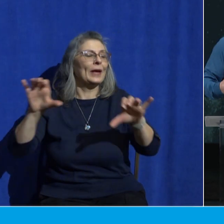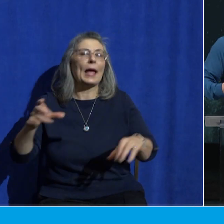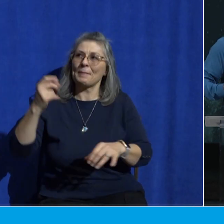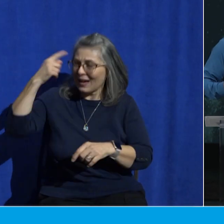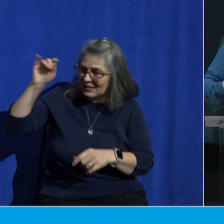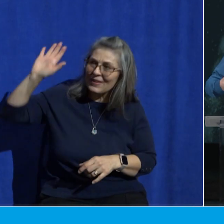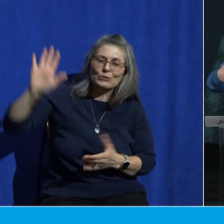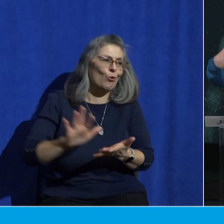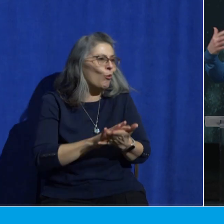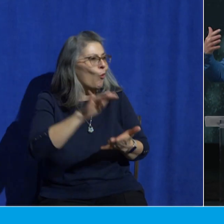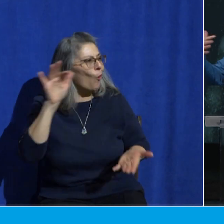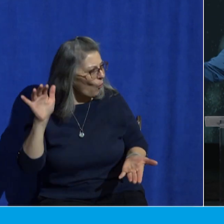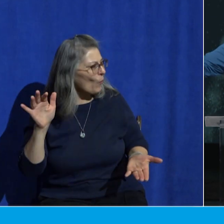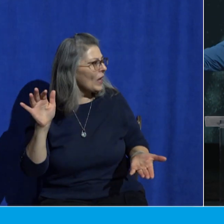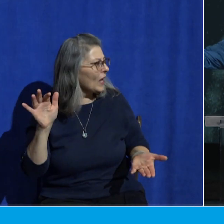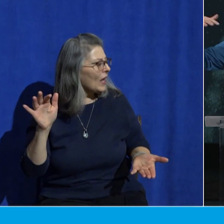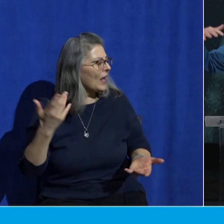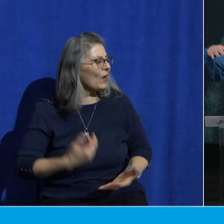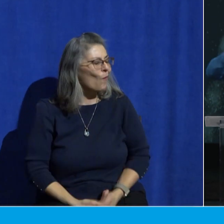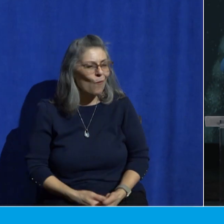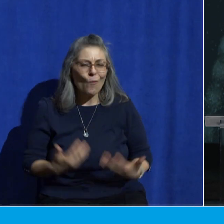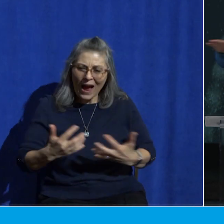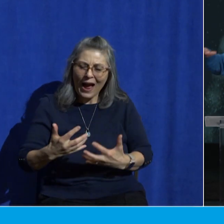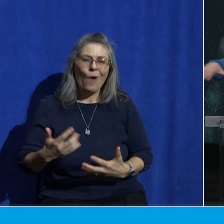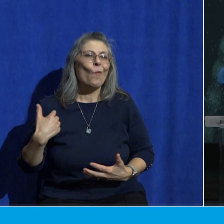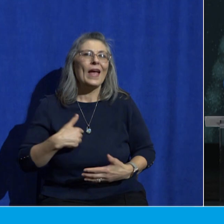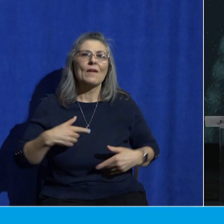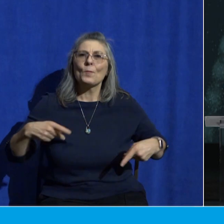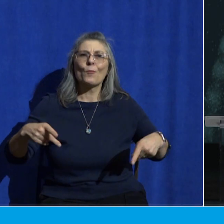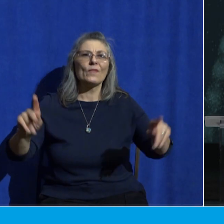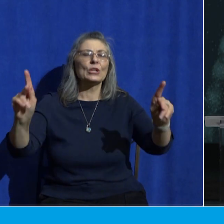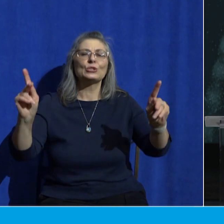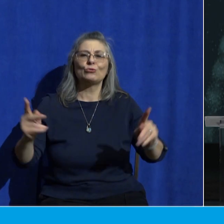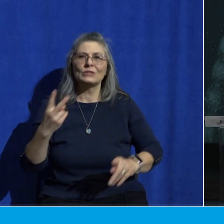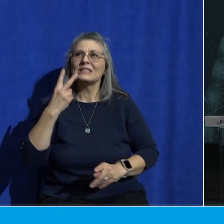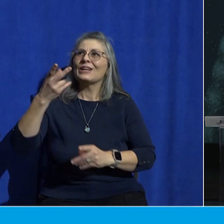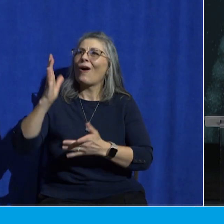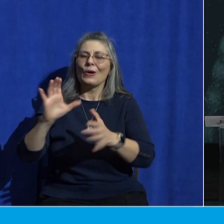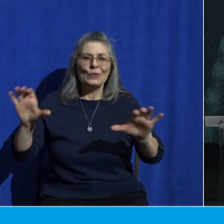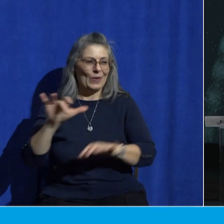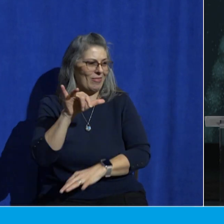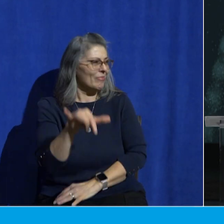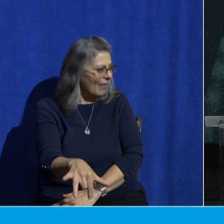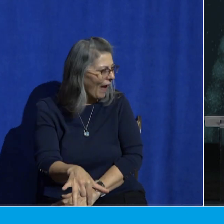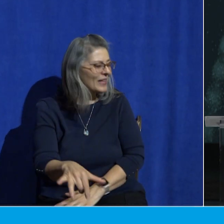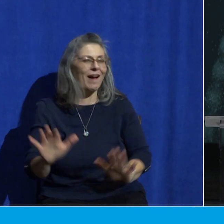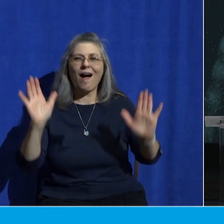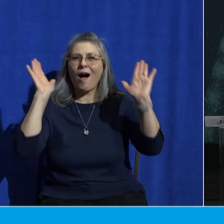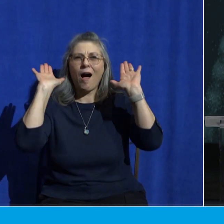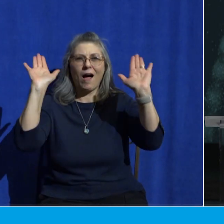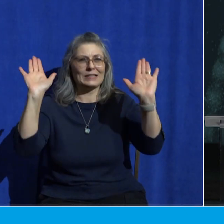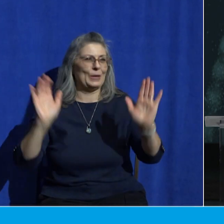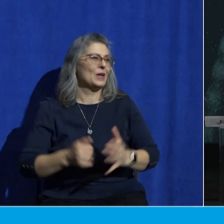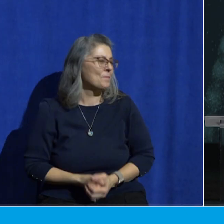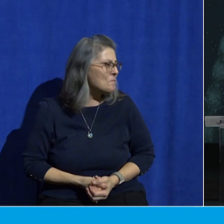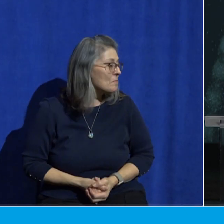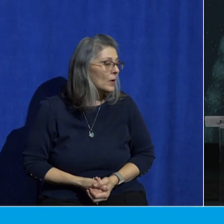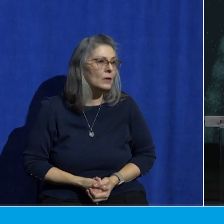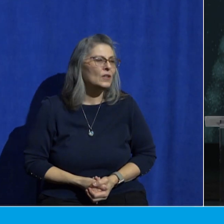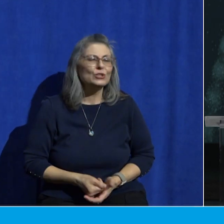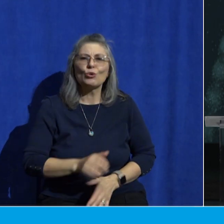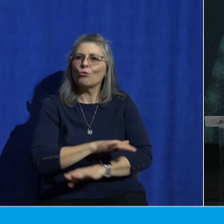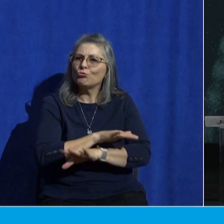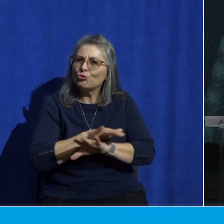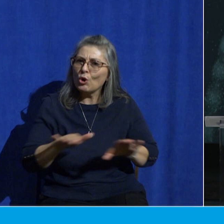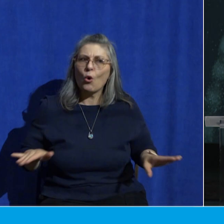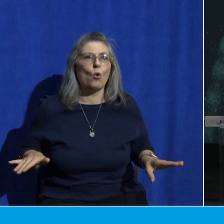we have to come before him and be a part of what he's doing. Yes. This is awesome. So let's not hold back from any